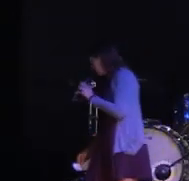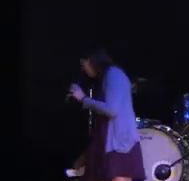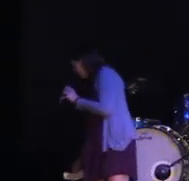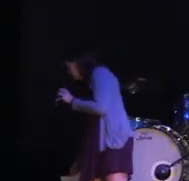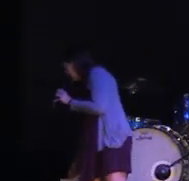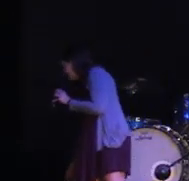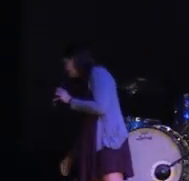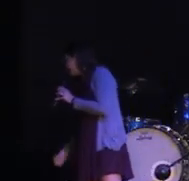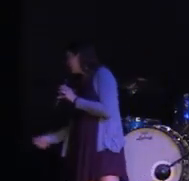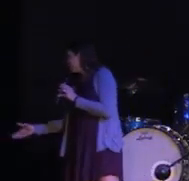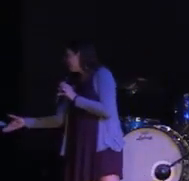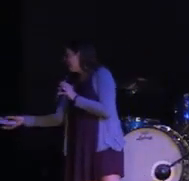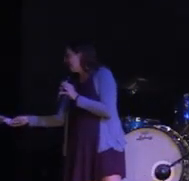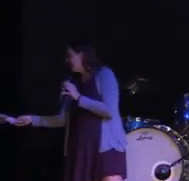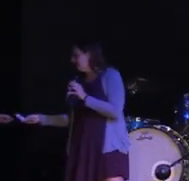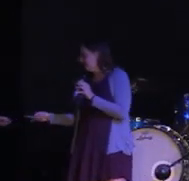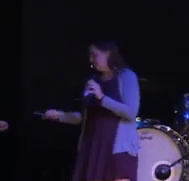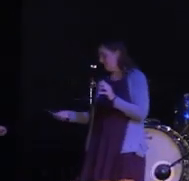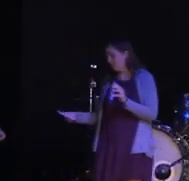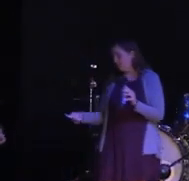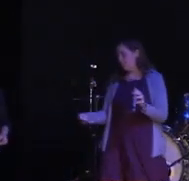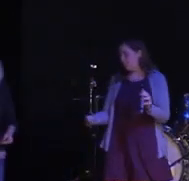Fresno, California.